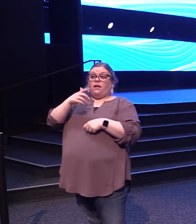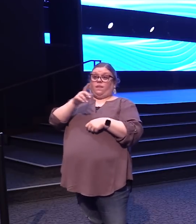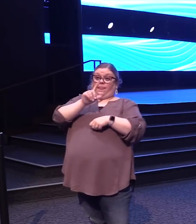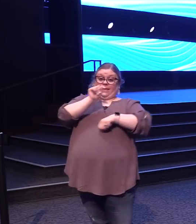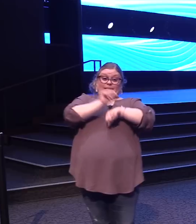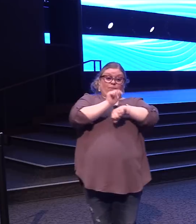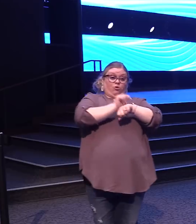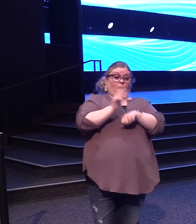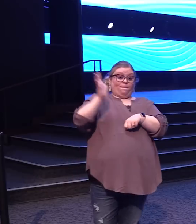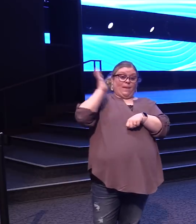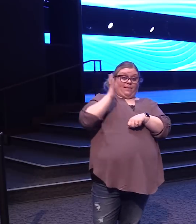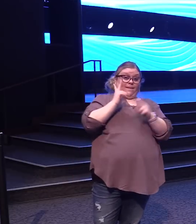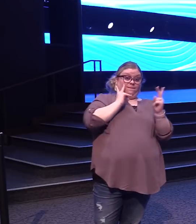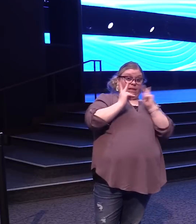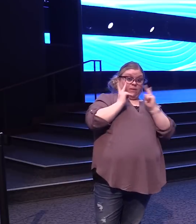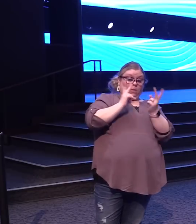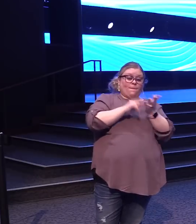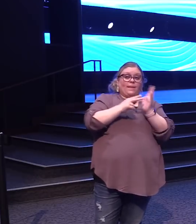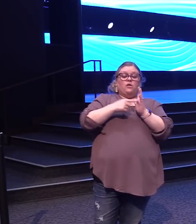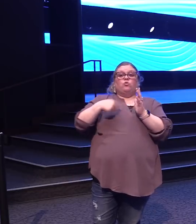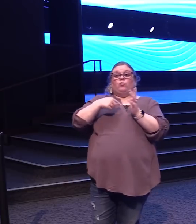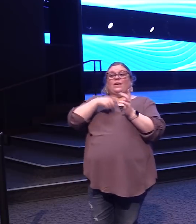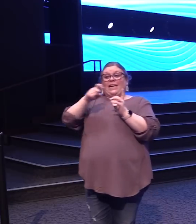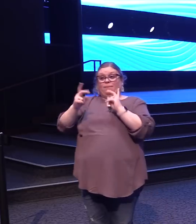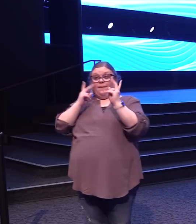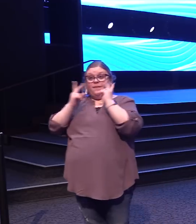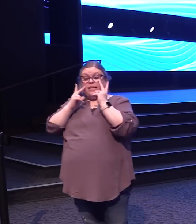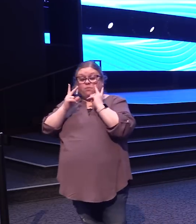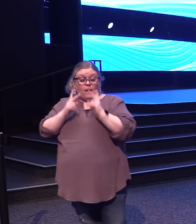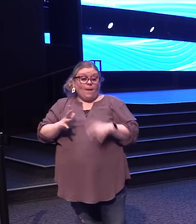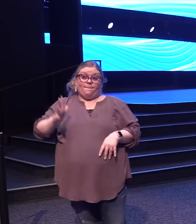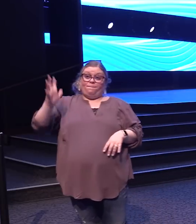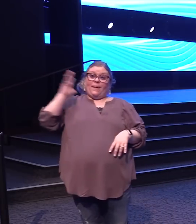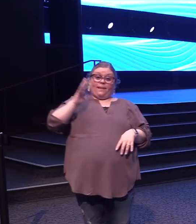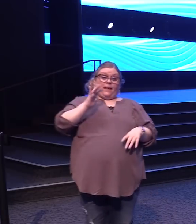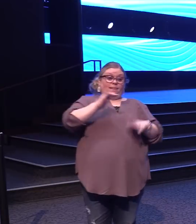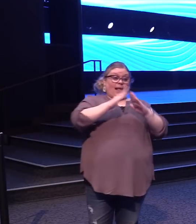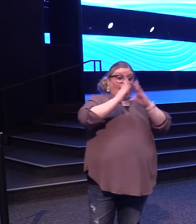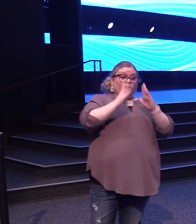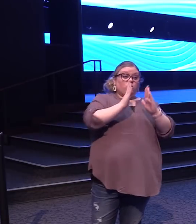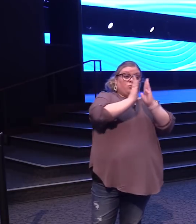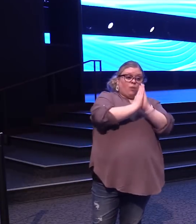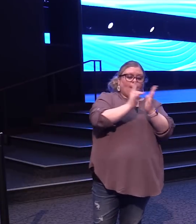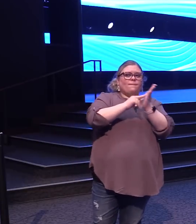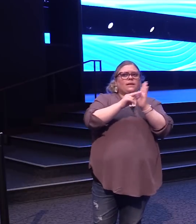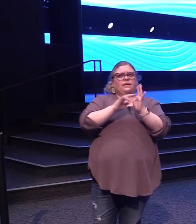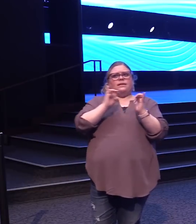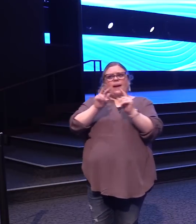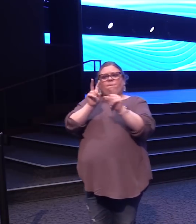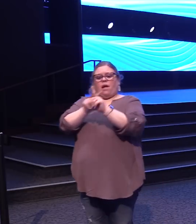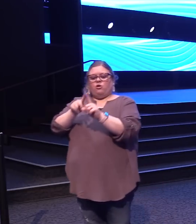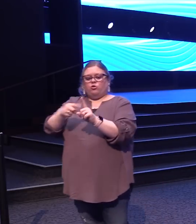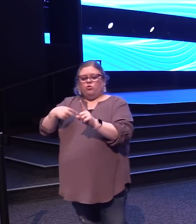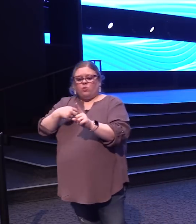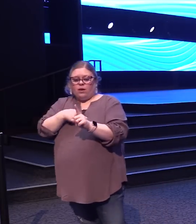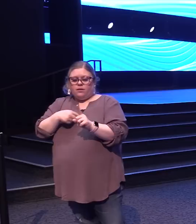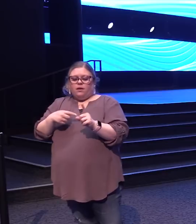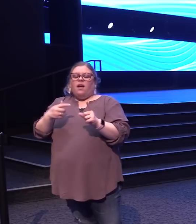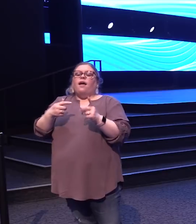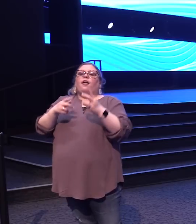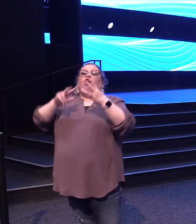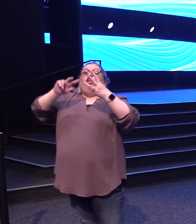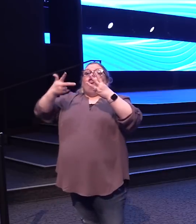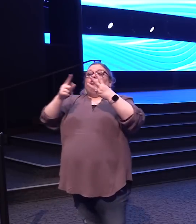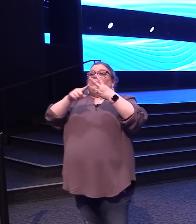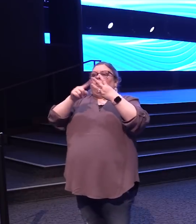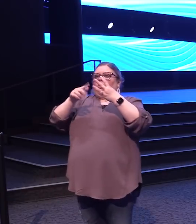was visible, therefore we should be. We said that the temple back then was a house of prayer, therefore we should be. Let me just finish with this. The